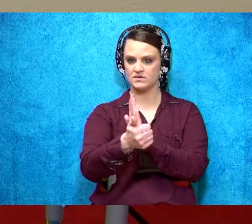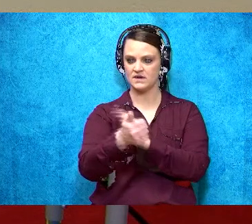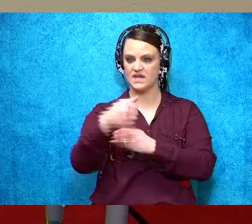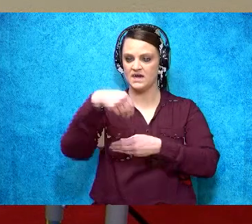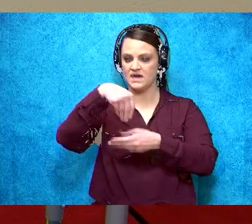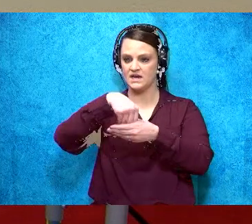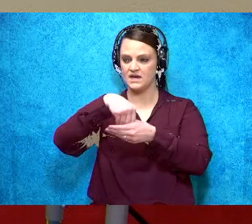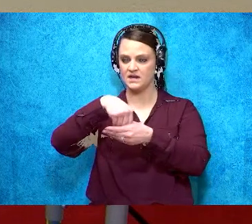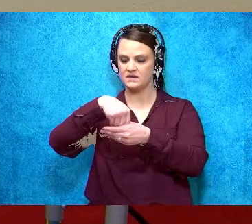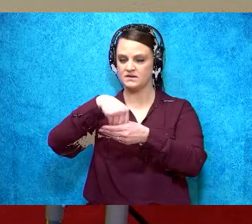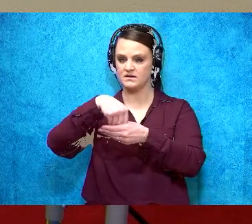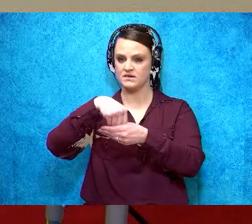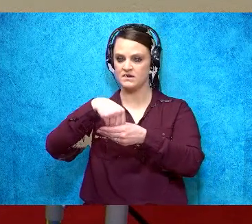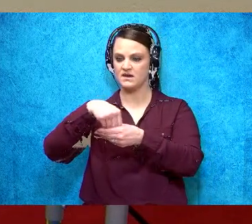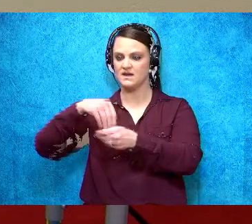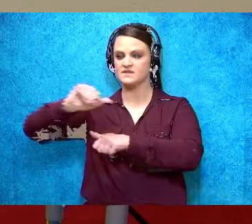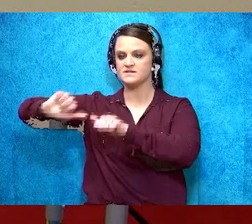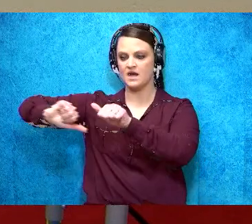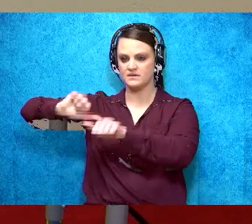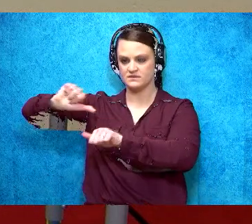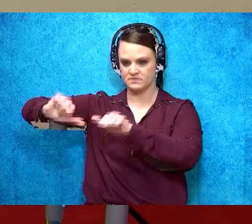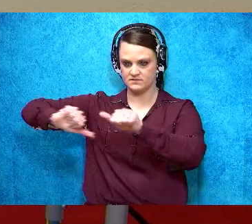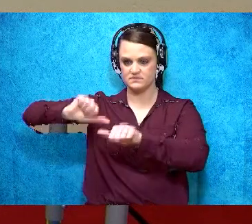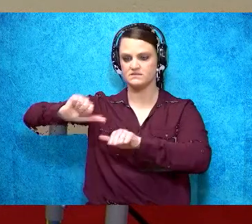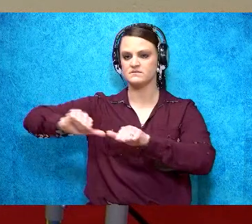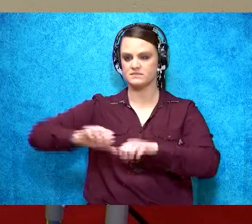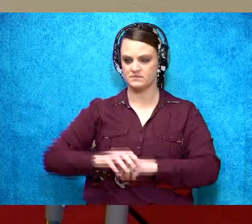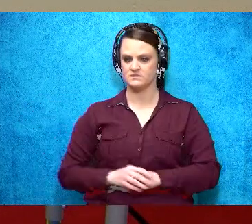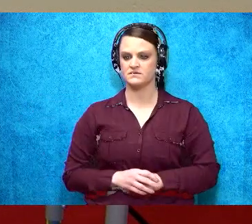in science.